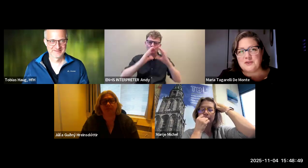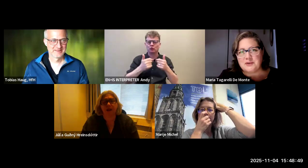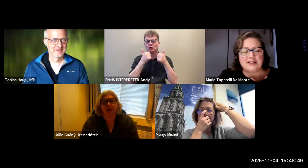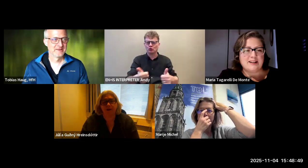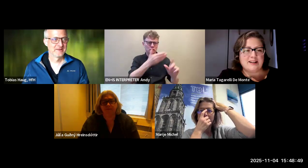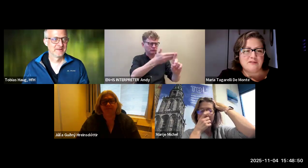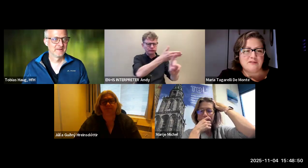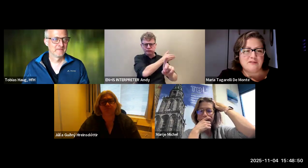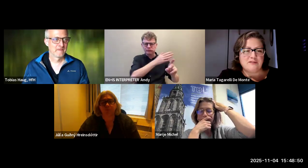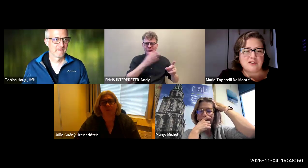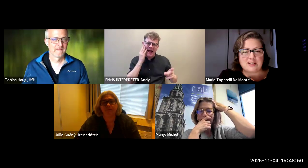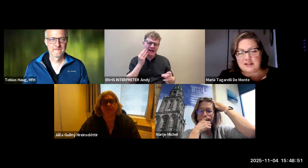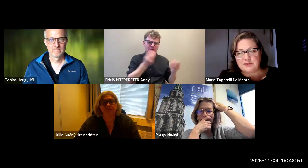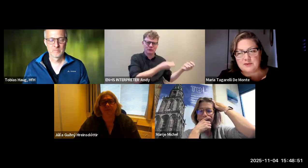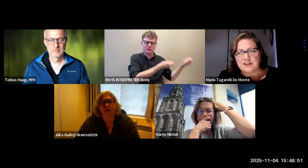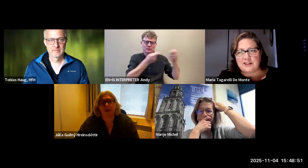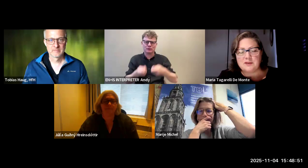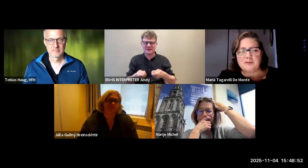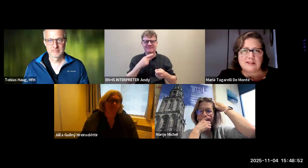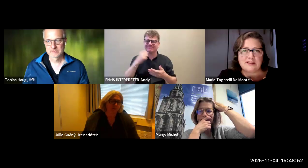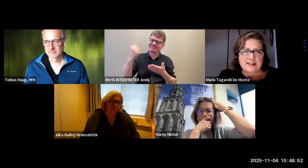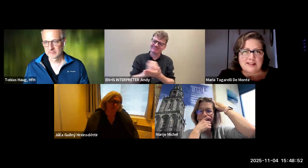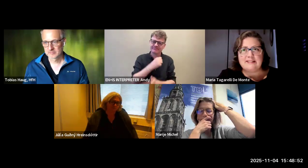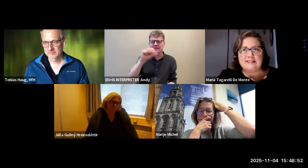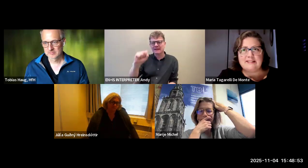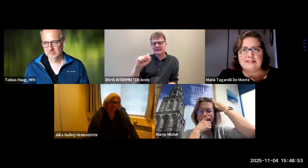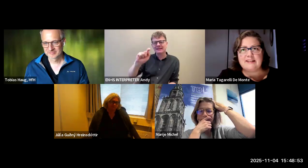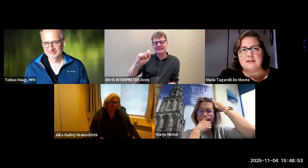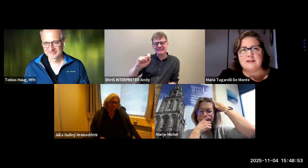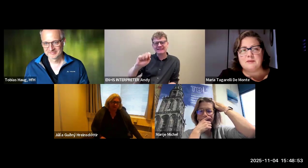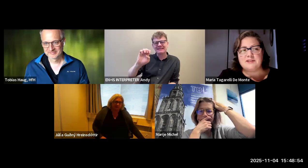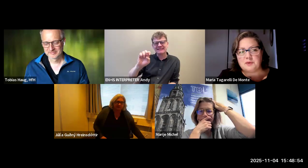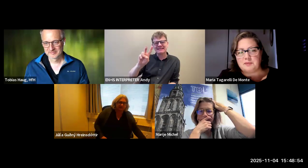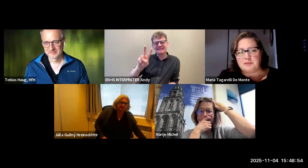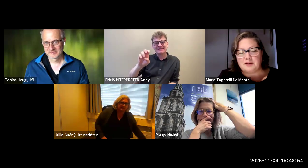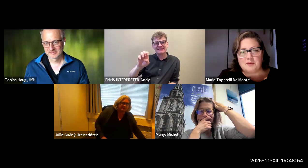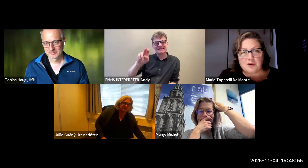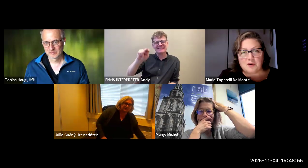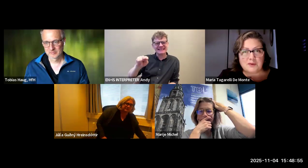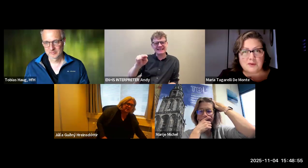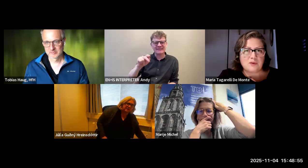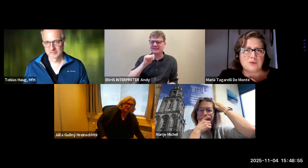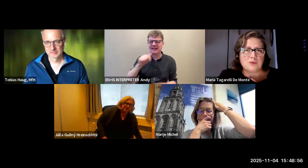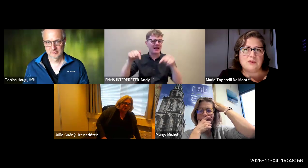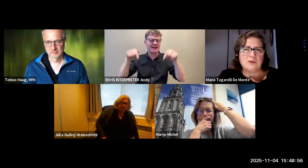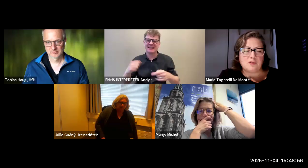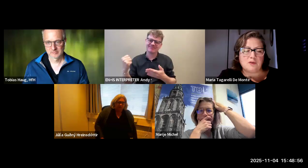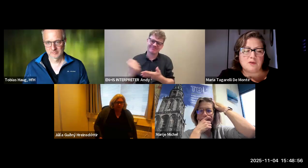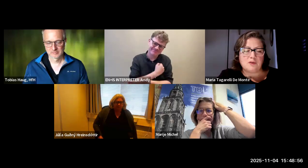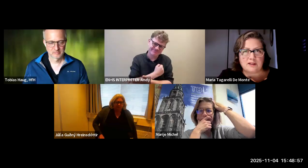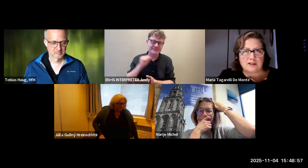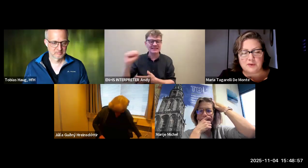And also, unfortunately, Stephen, it was not here, but in his case, the presentation would be more related